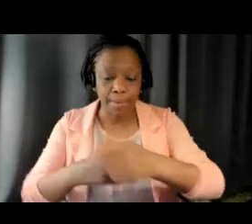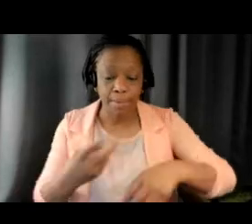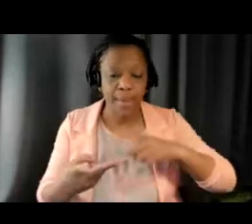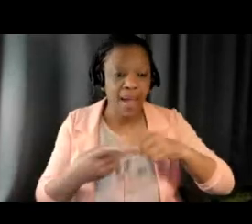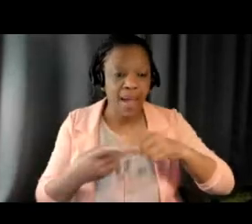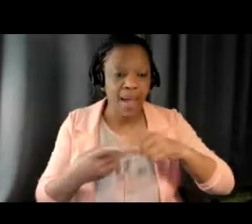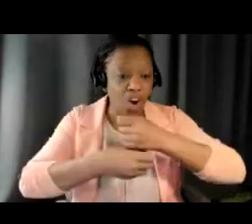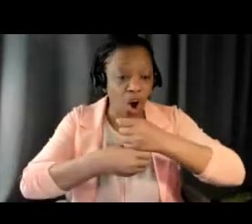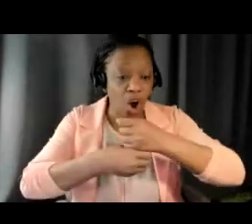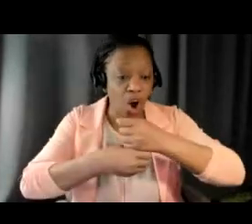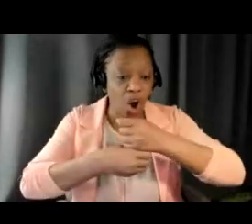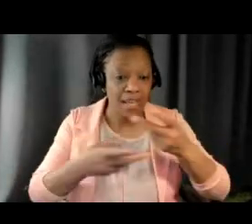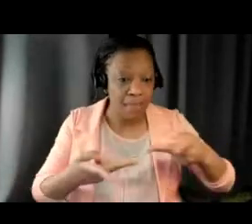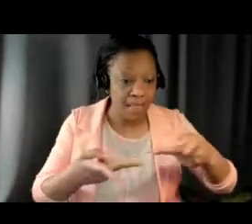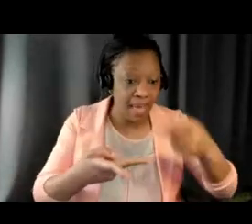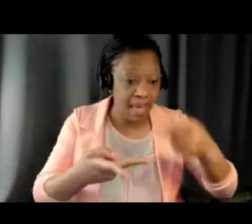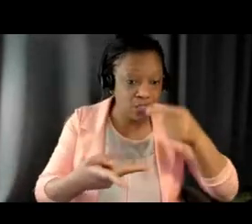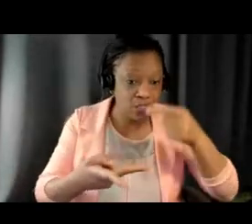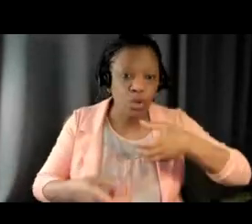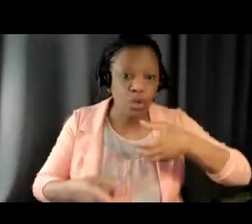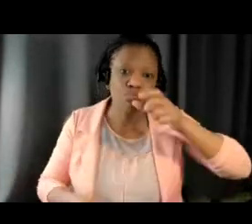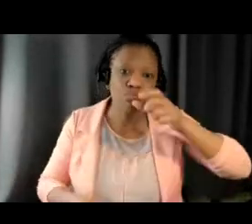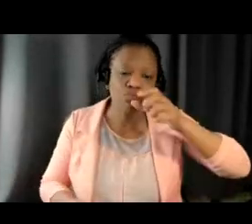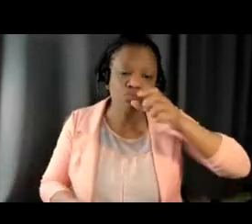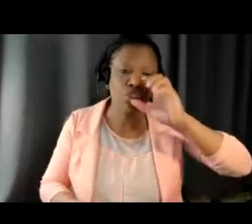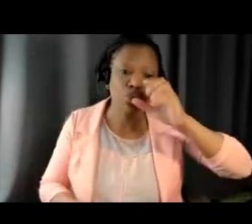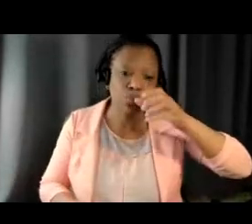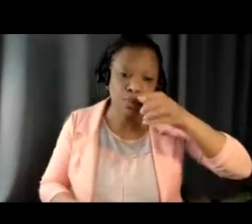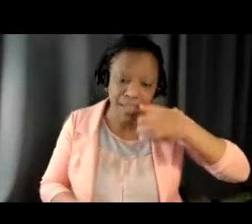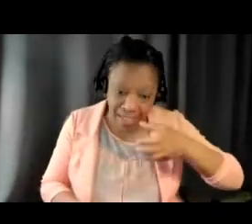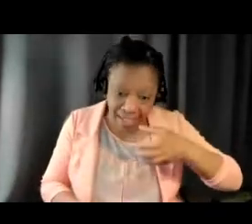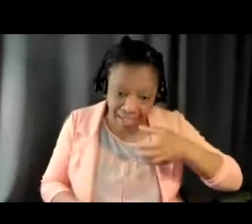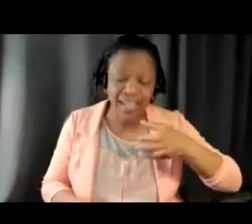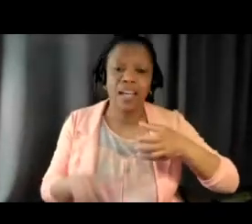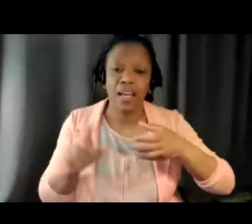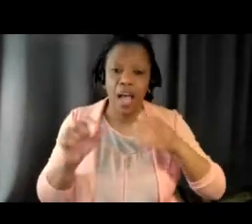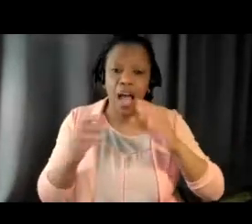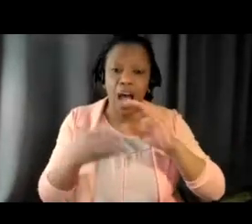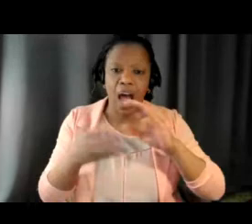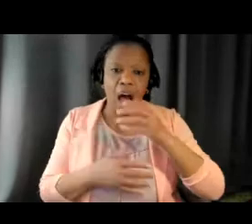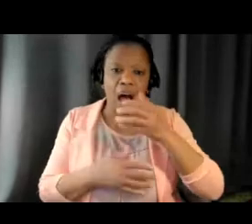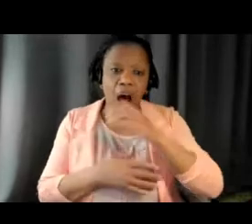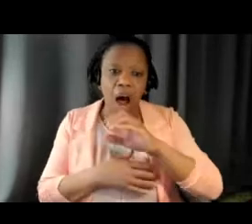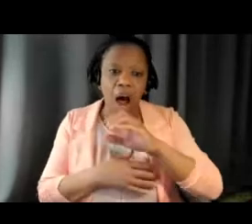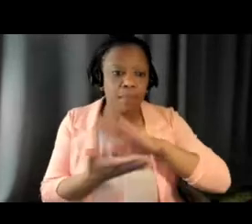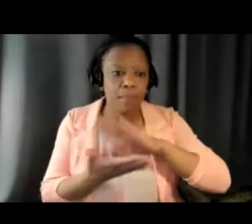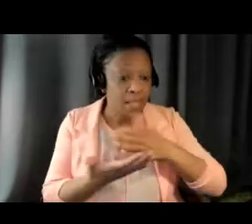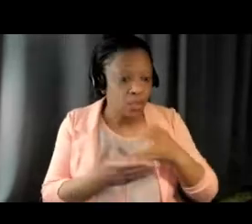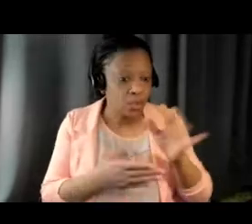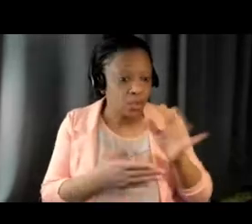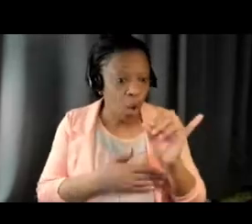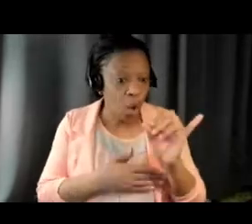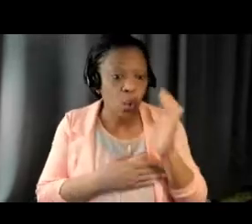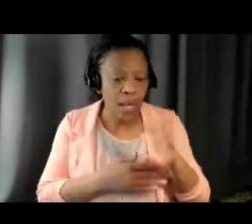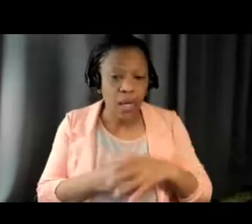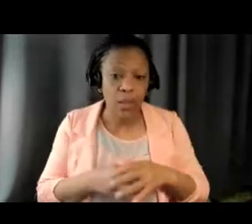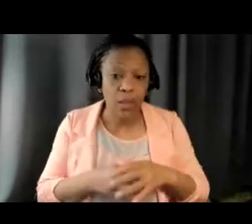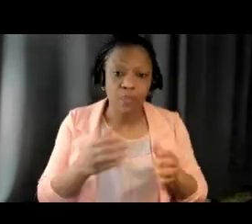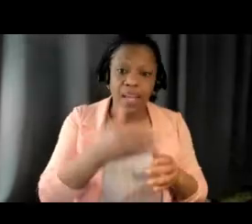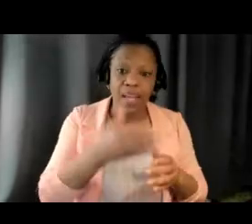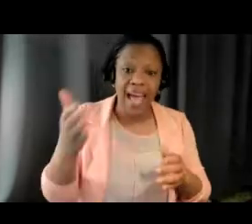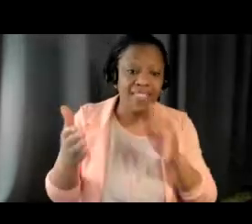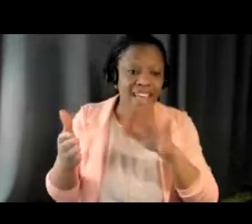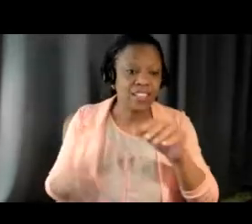have to-go meals Yeah. as well Also, as don't hot forget prepared. about our- Yeah, 1 second. Don't forget about our graphic section, which will be supported by